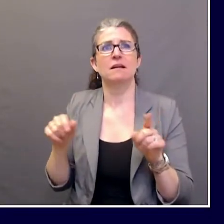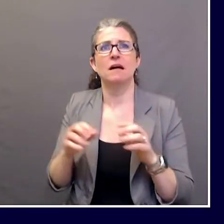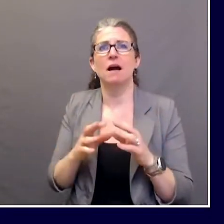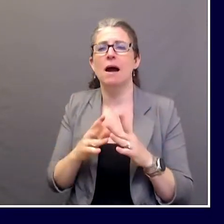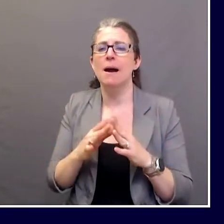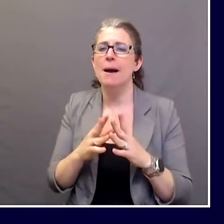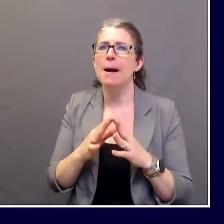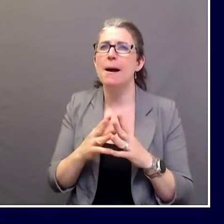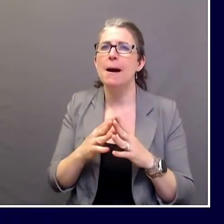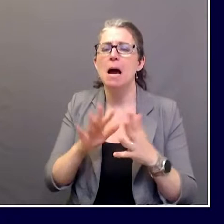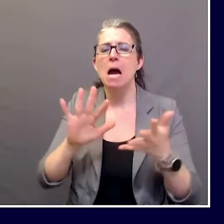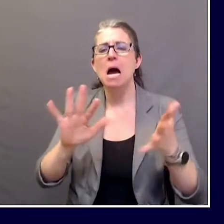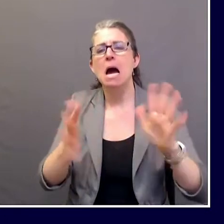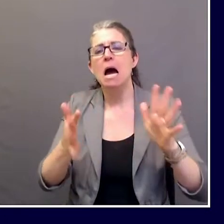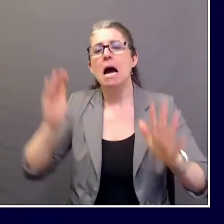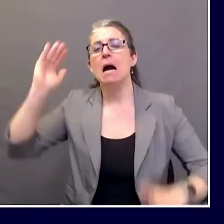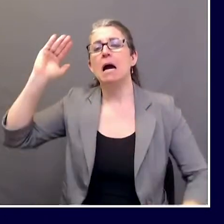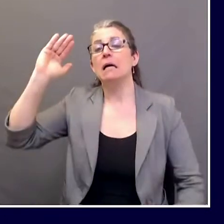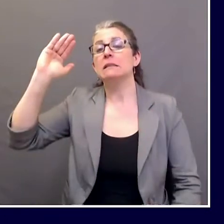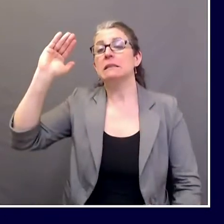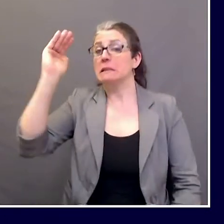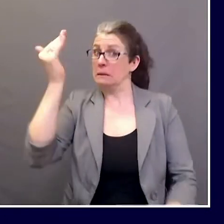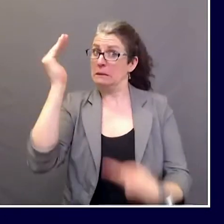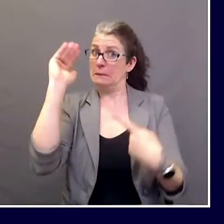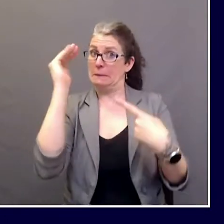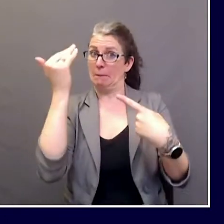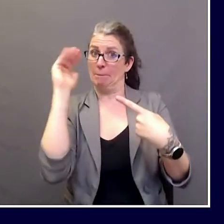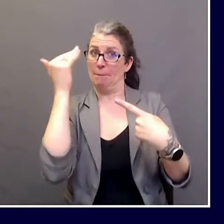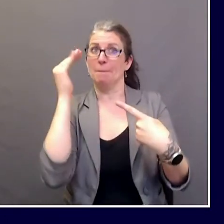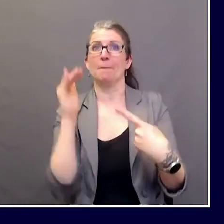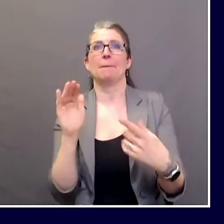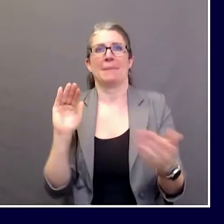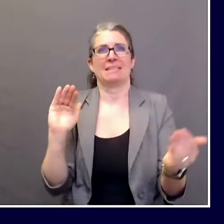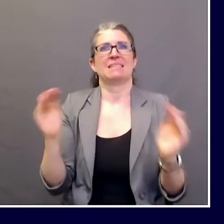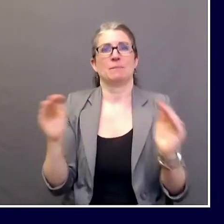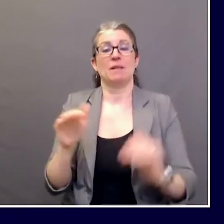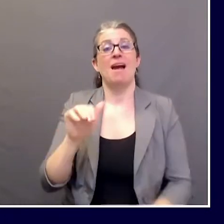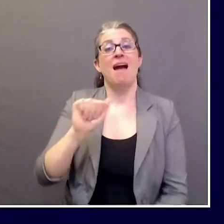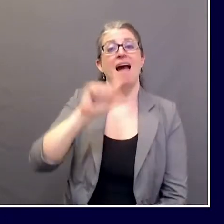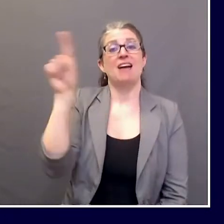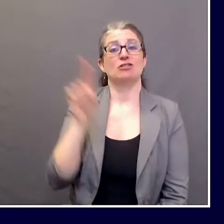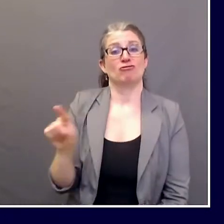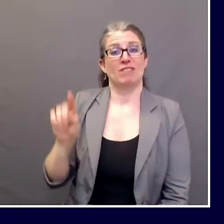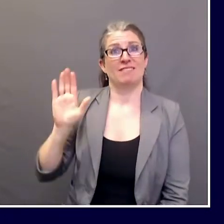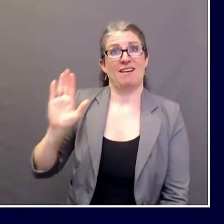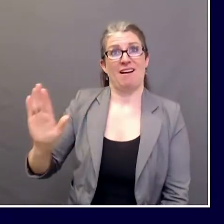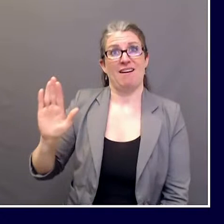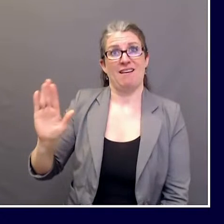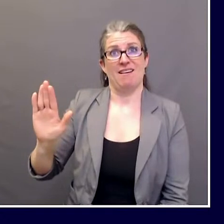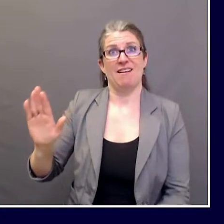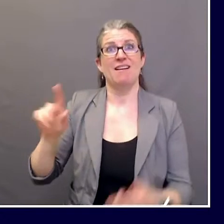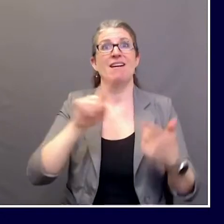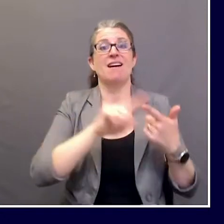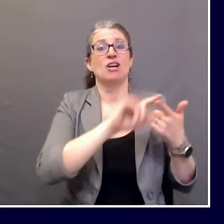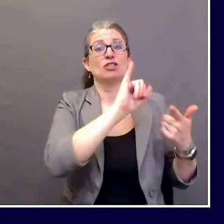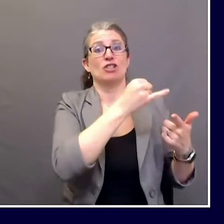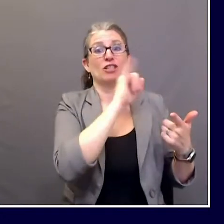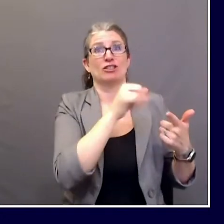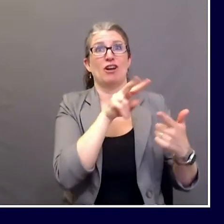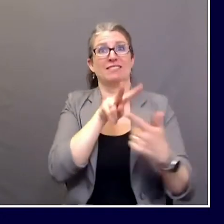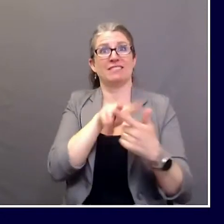use different types of structures. But based on what I've been briefed on, what we are seeing with the J&J, these 6